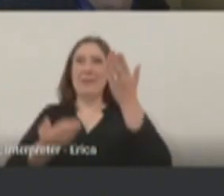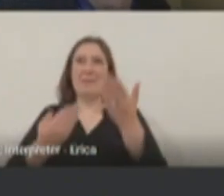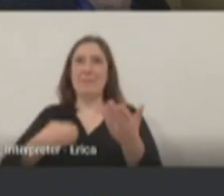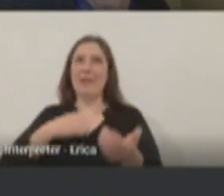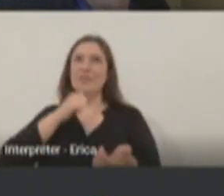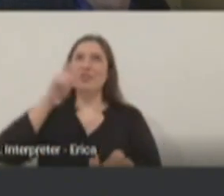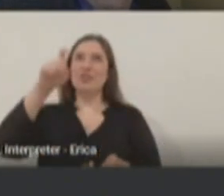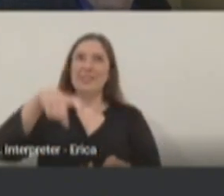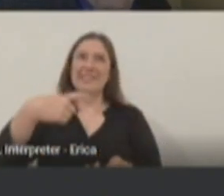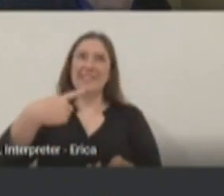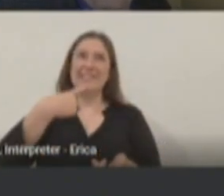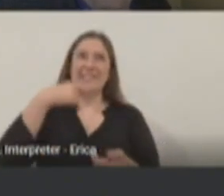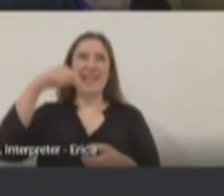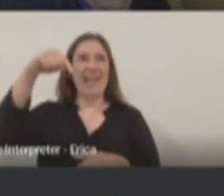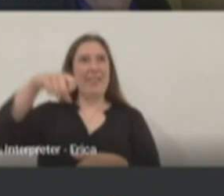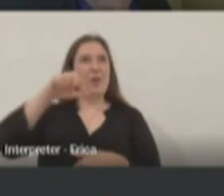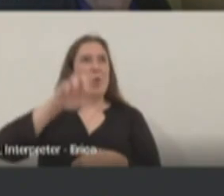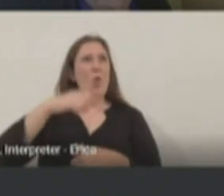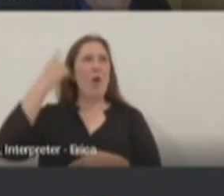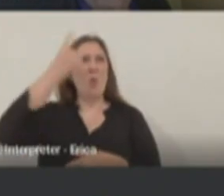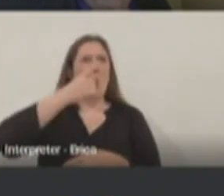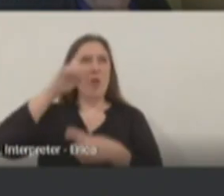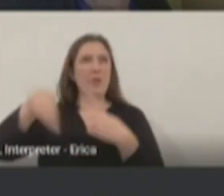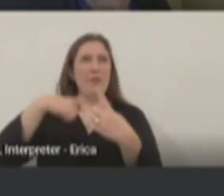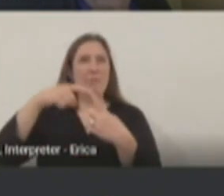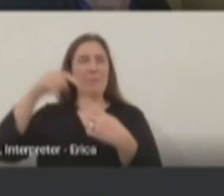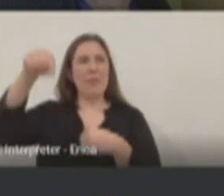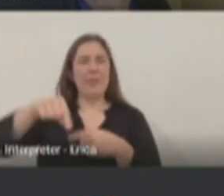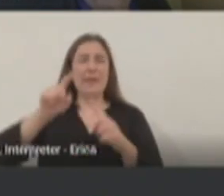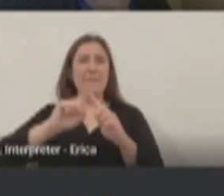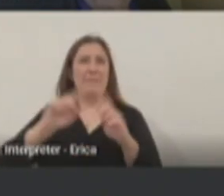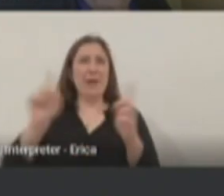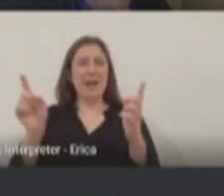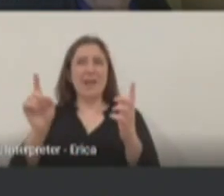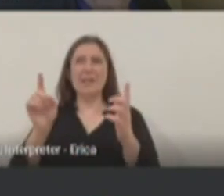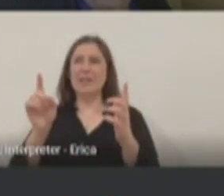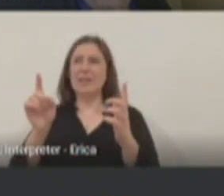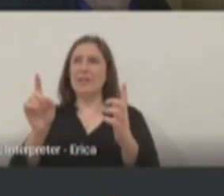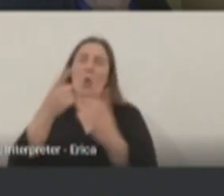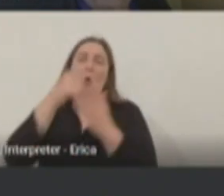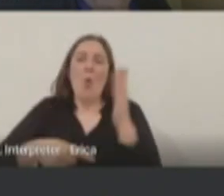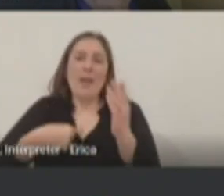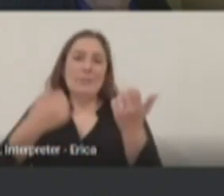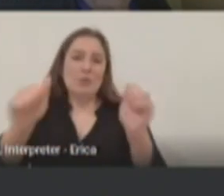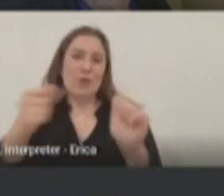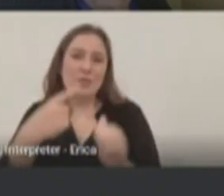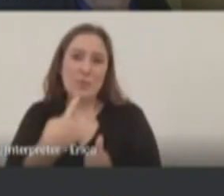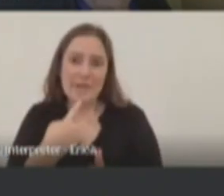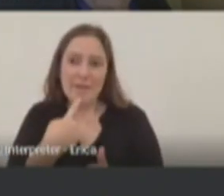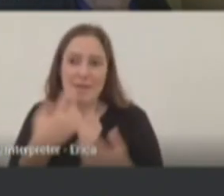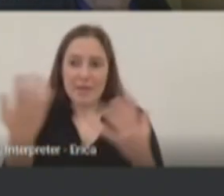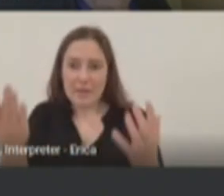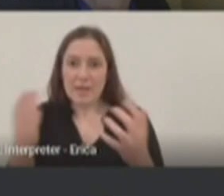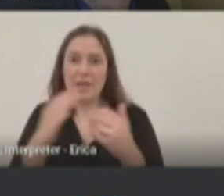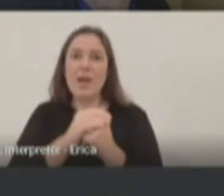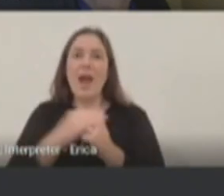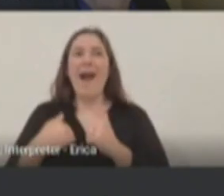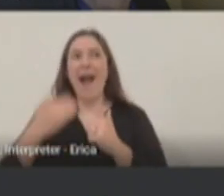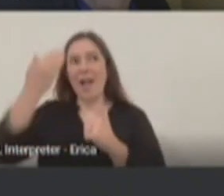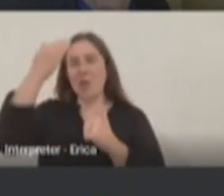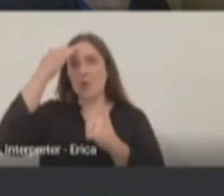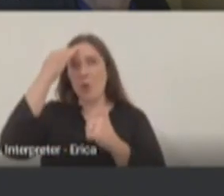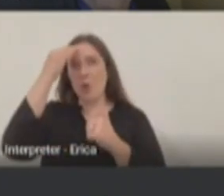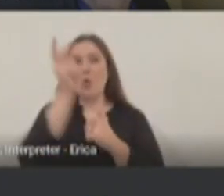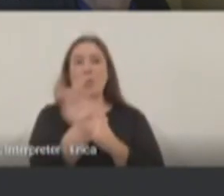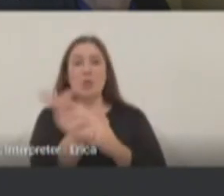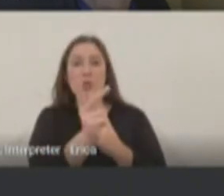this or wondering about this. I think what I'm trying to say is, I know that you're looking